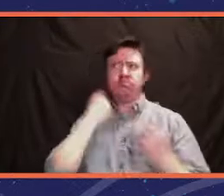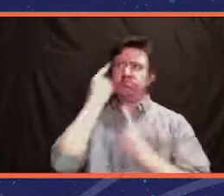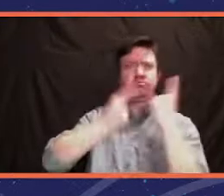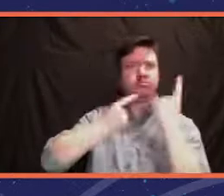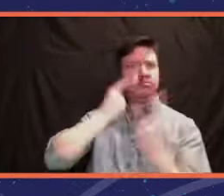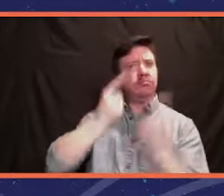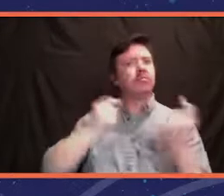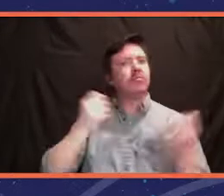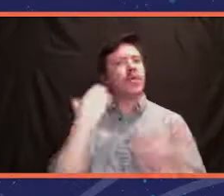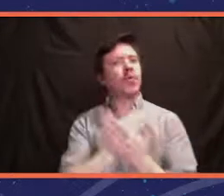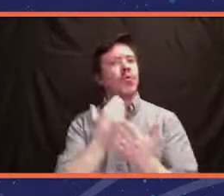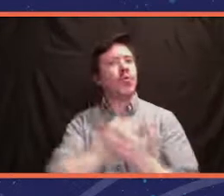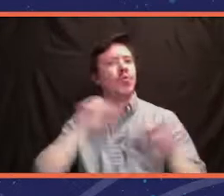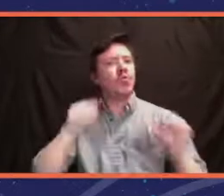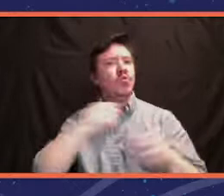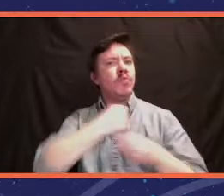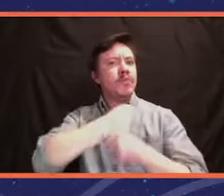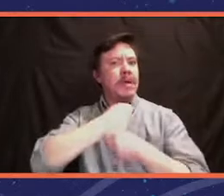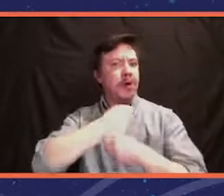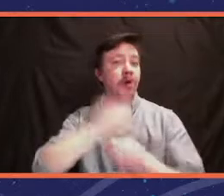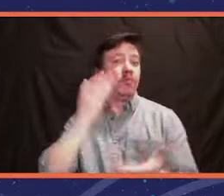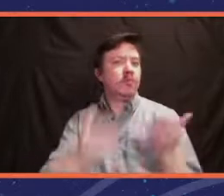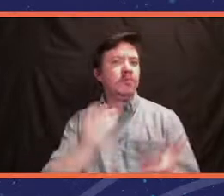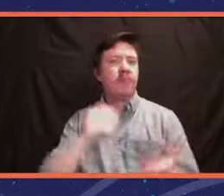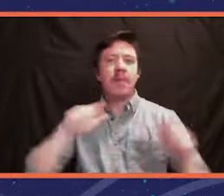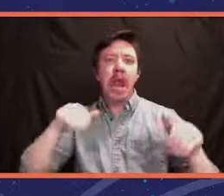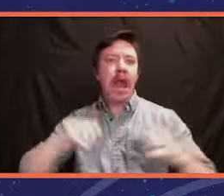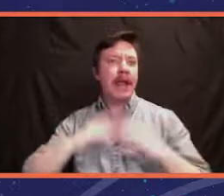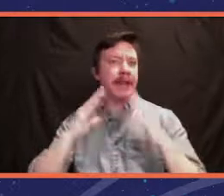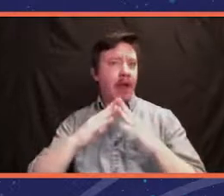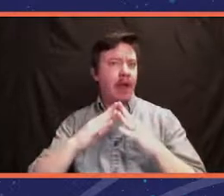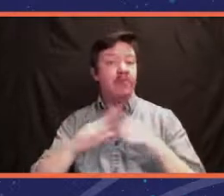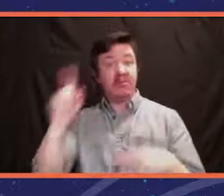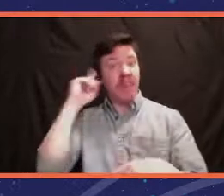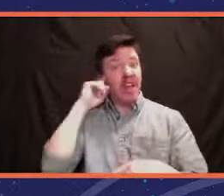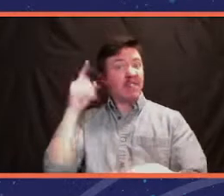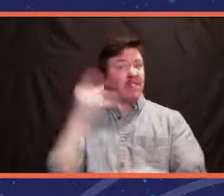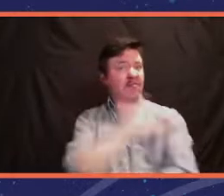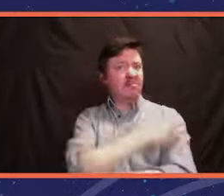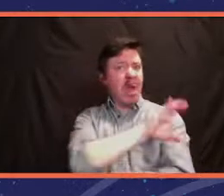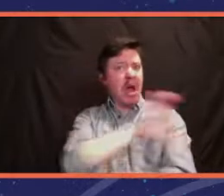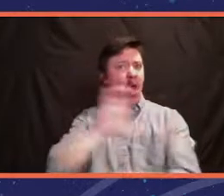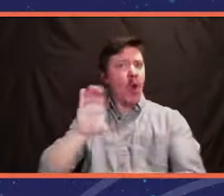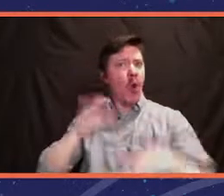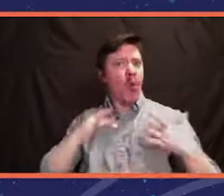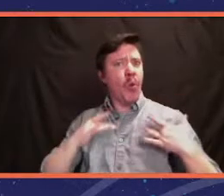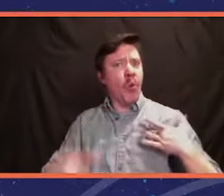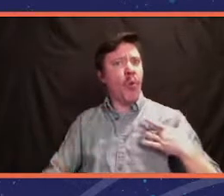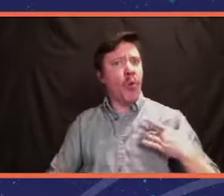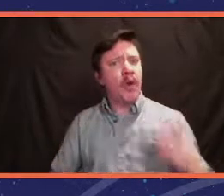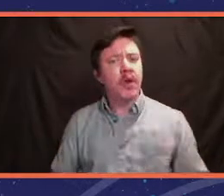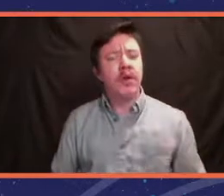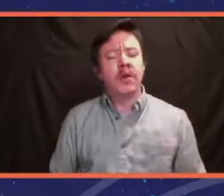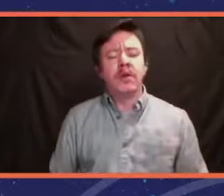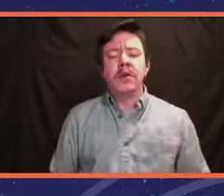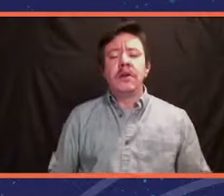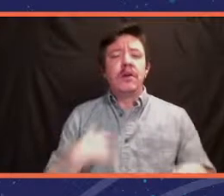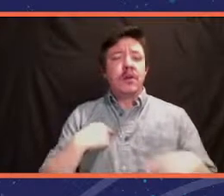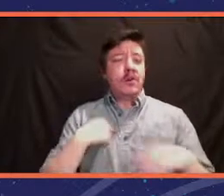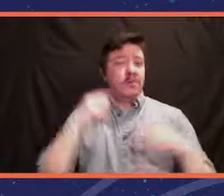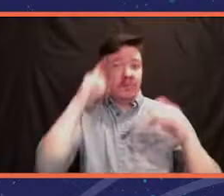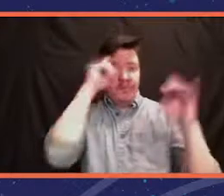in the concrete world. And I don't know, I just think that's like extremely powerful, because like imagination is just like